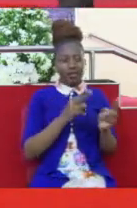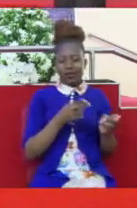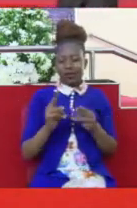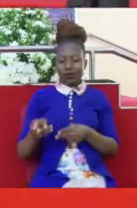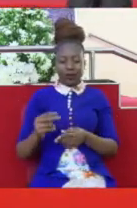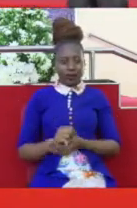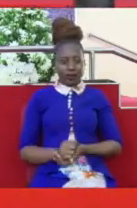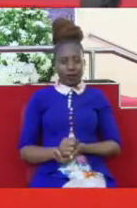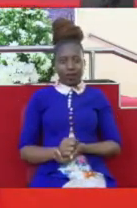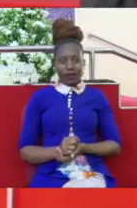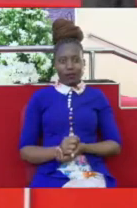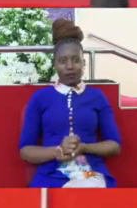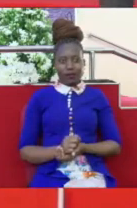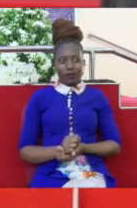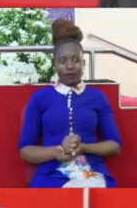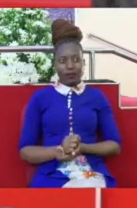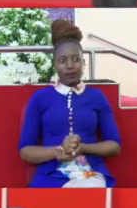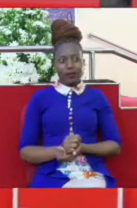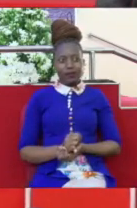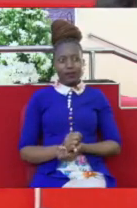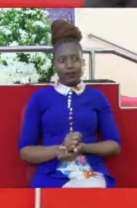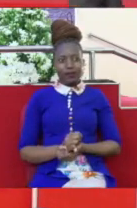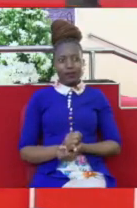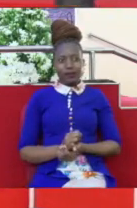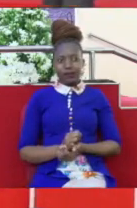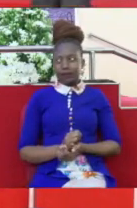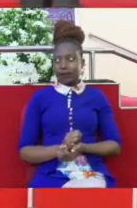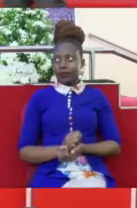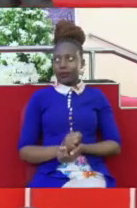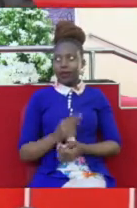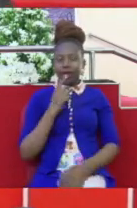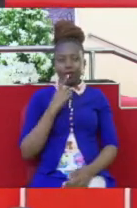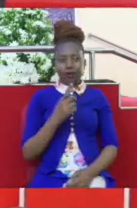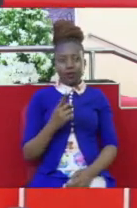And we are glad it wasn't us. Am I